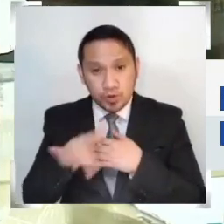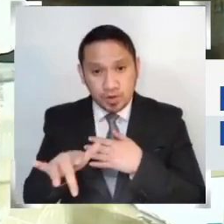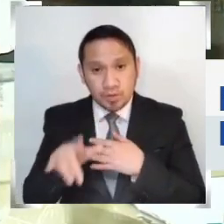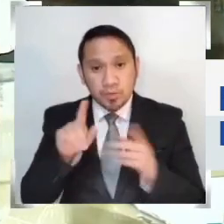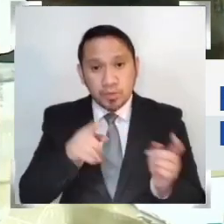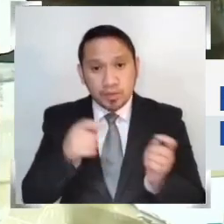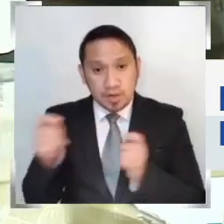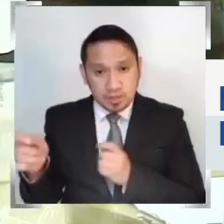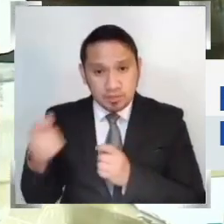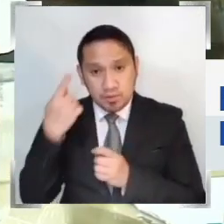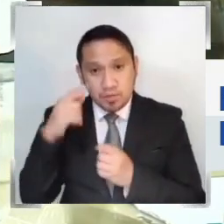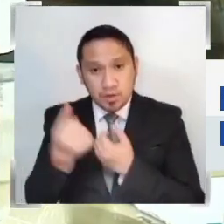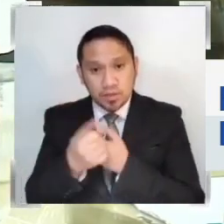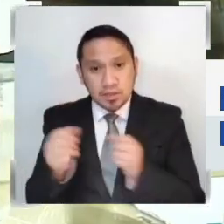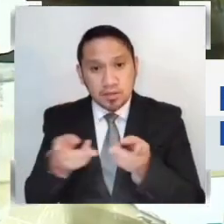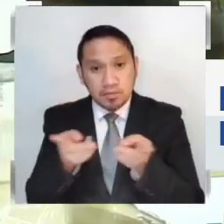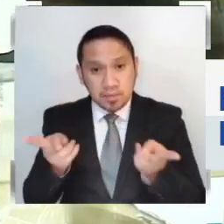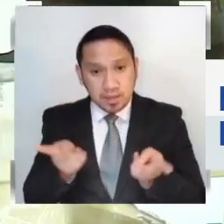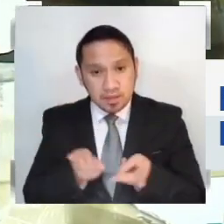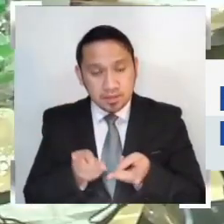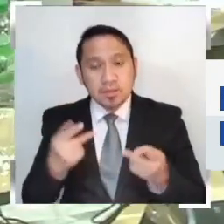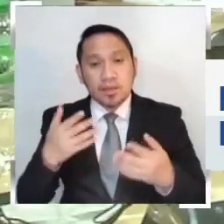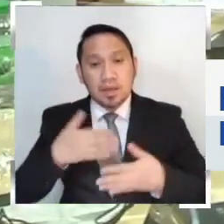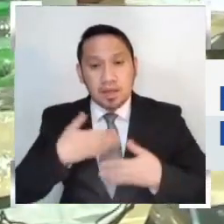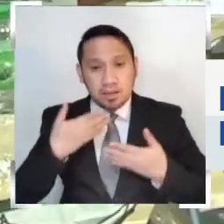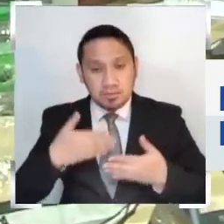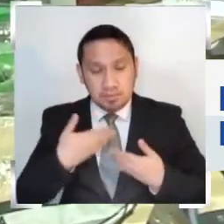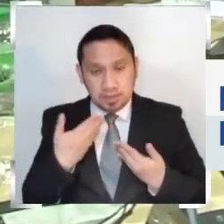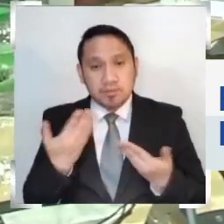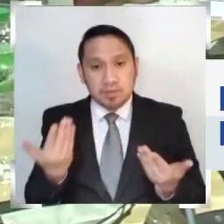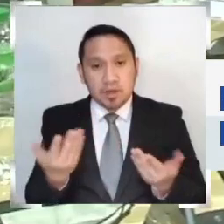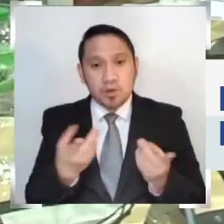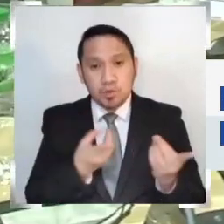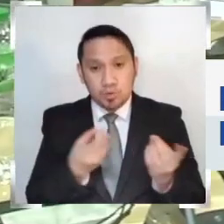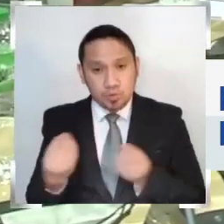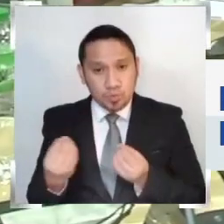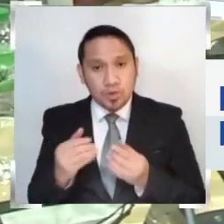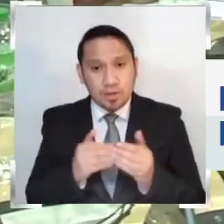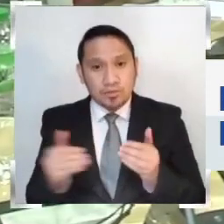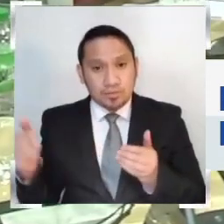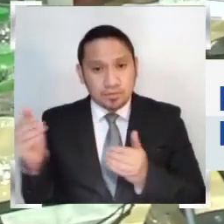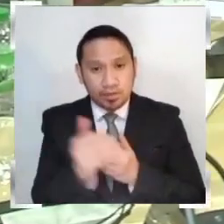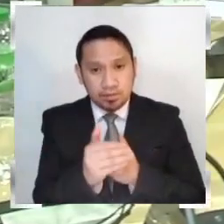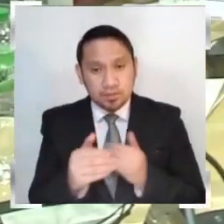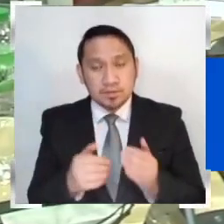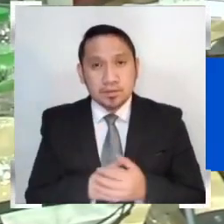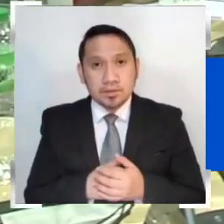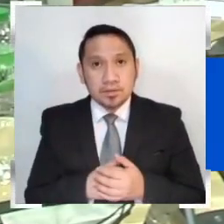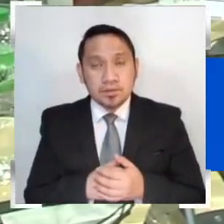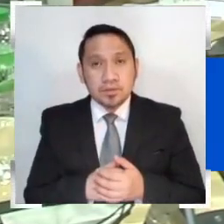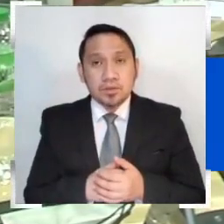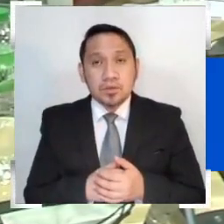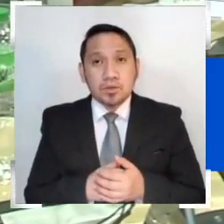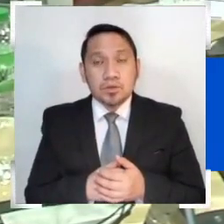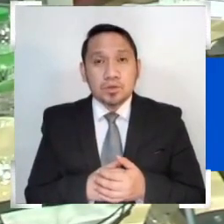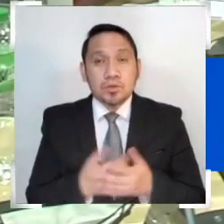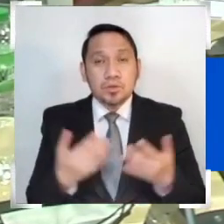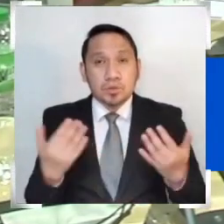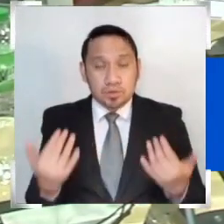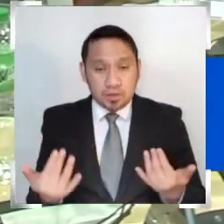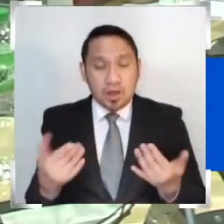happy that we were able to do it as early as we could. We really need to have an evacuation center in